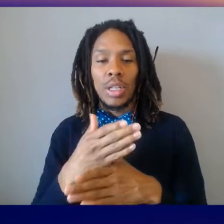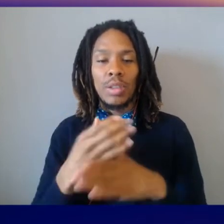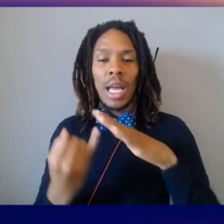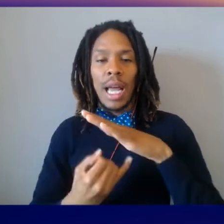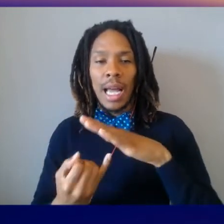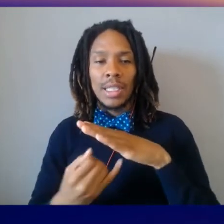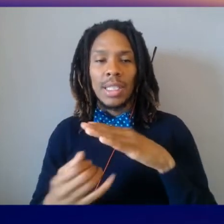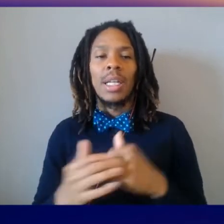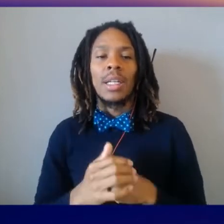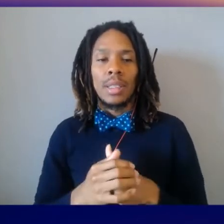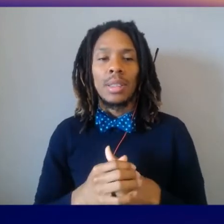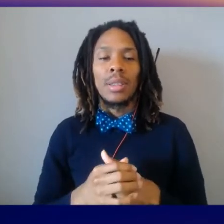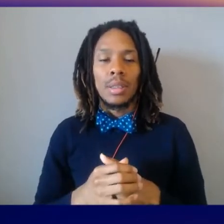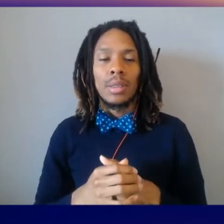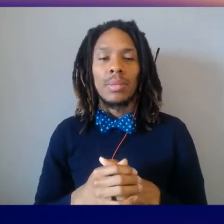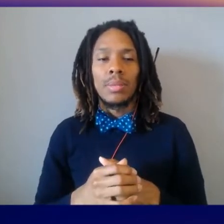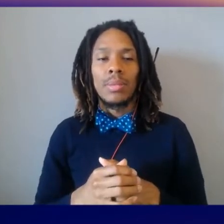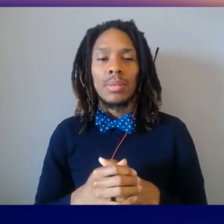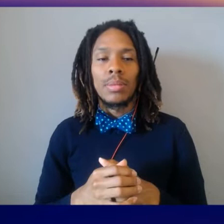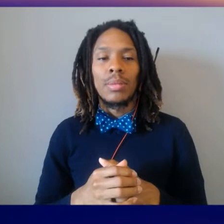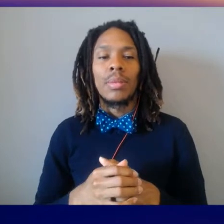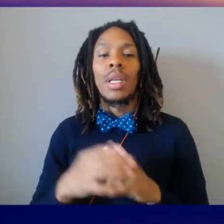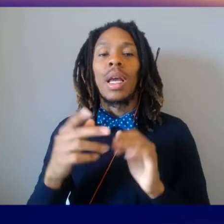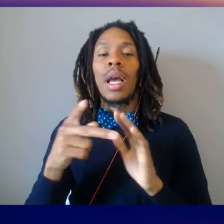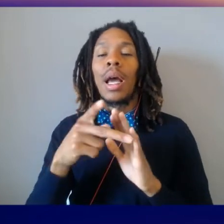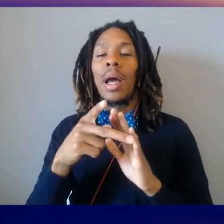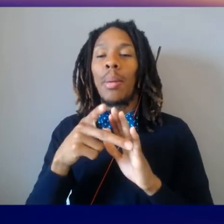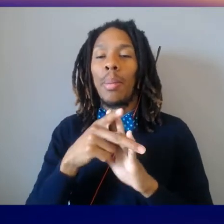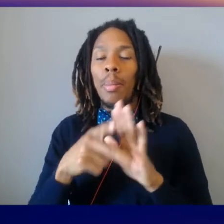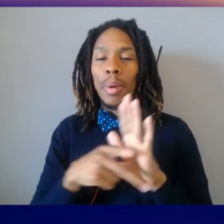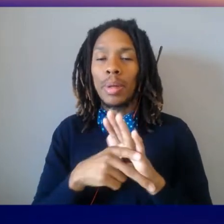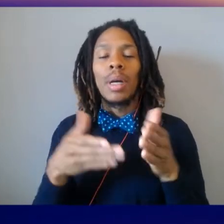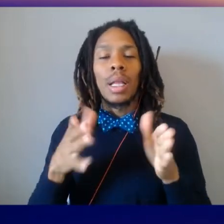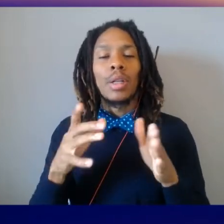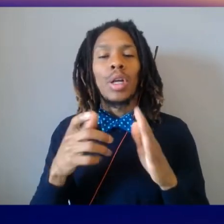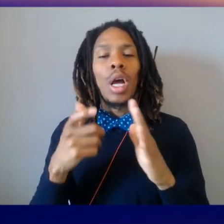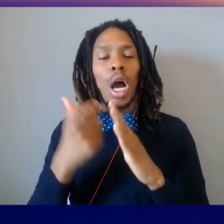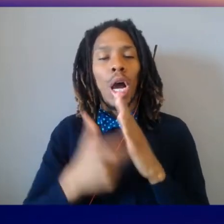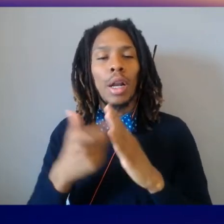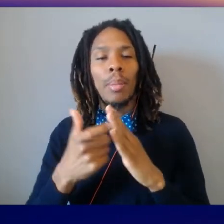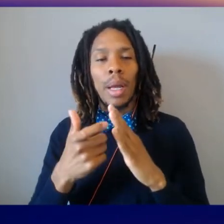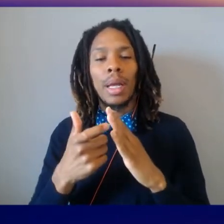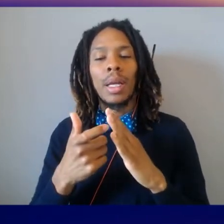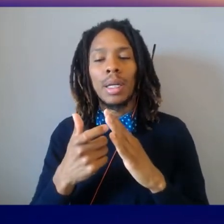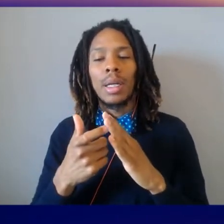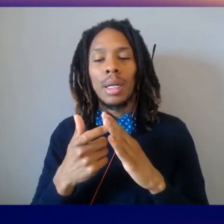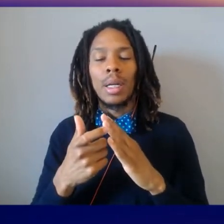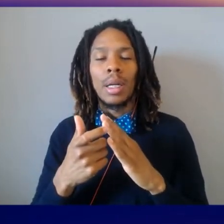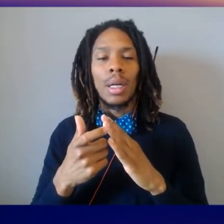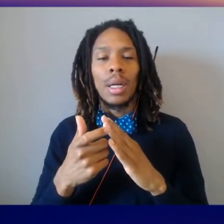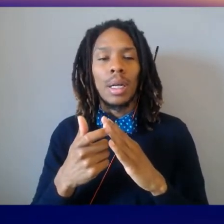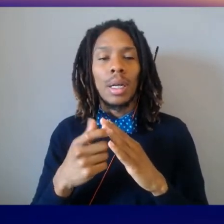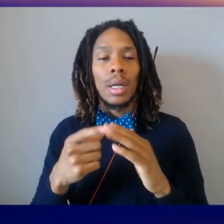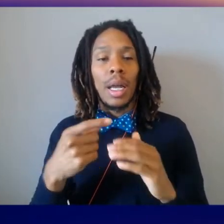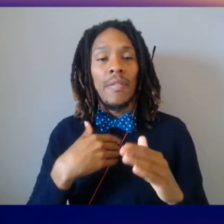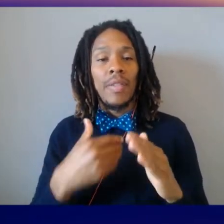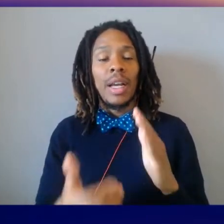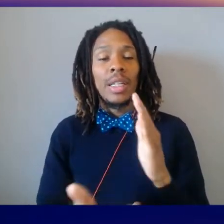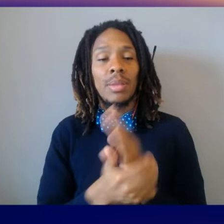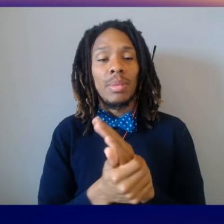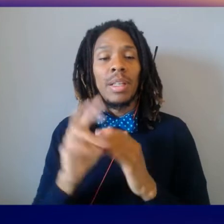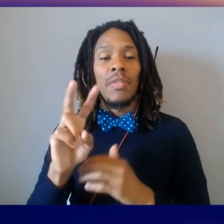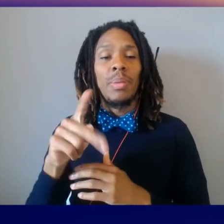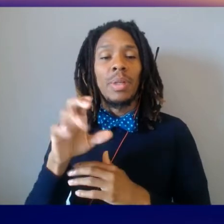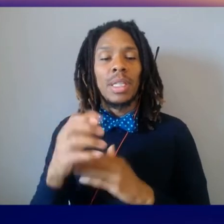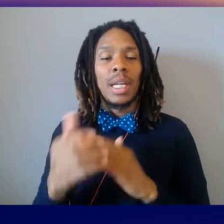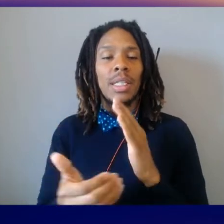I also mentioned policies enable you to automate stuff. So here, our attachments, our VPC attachments will be